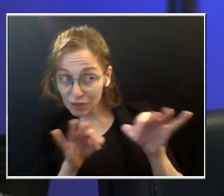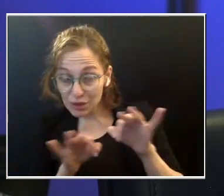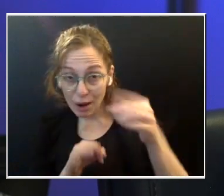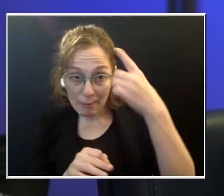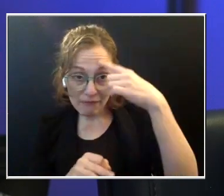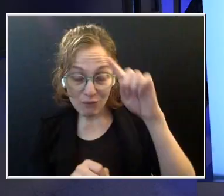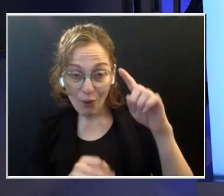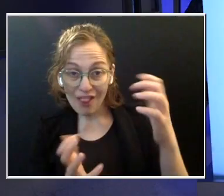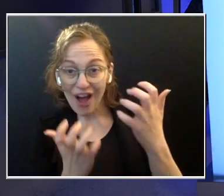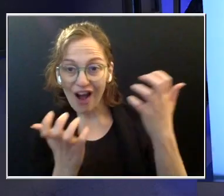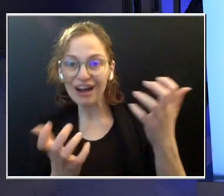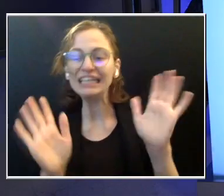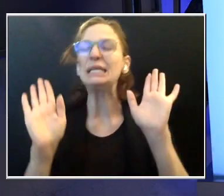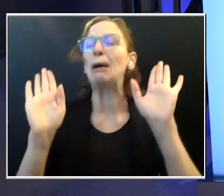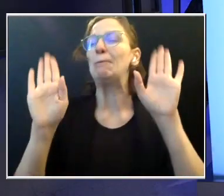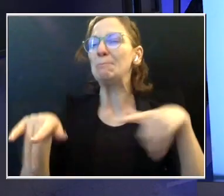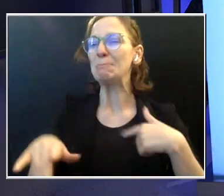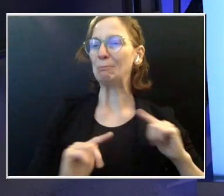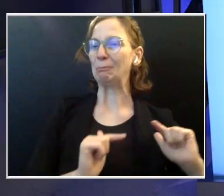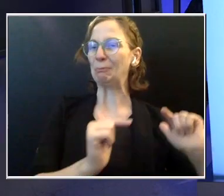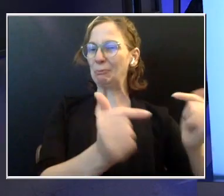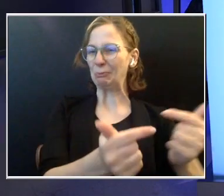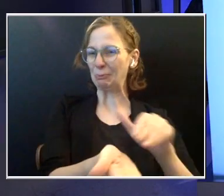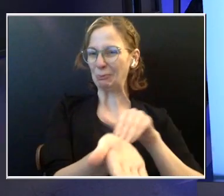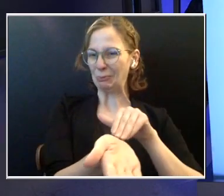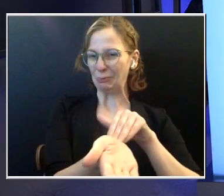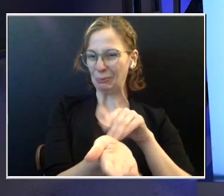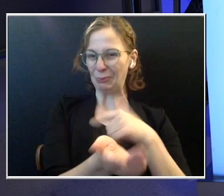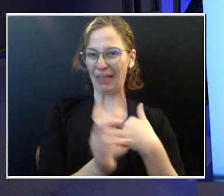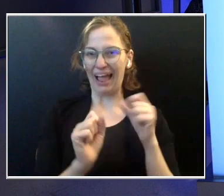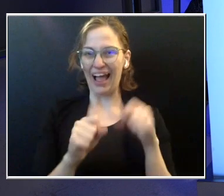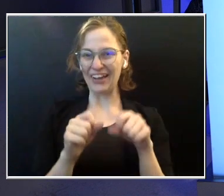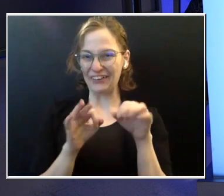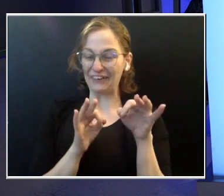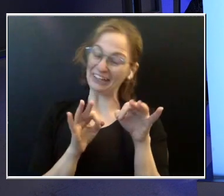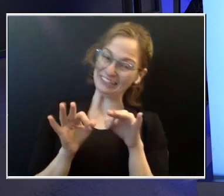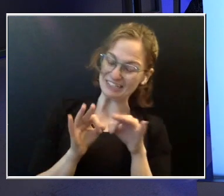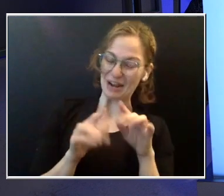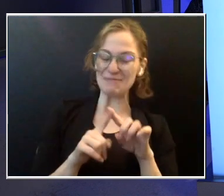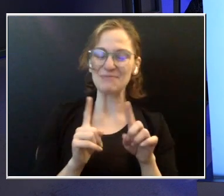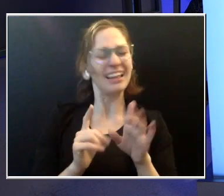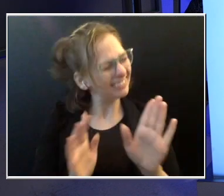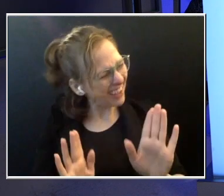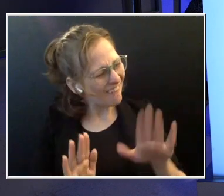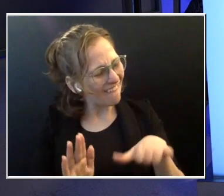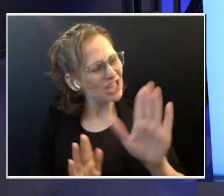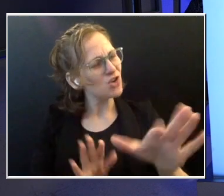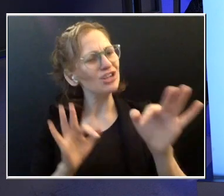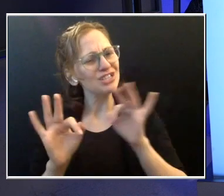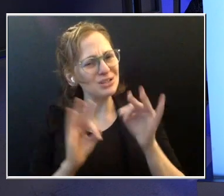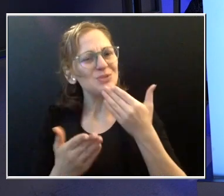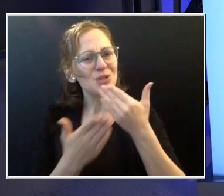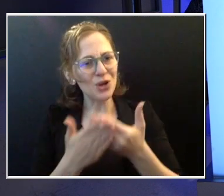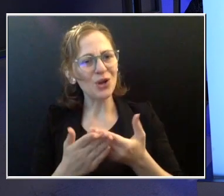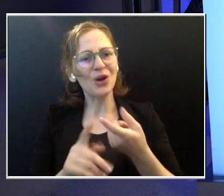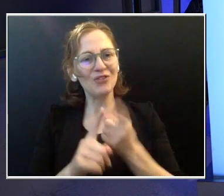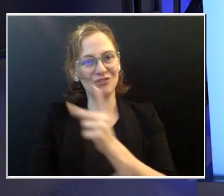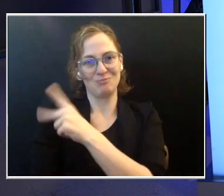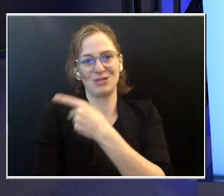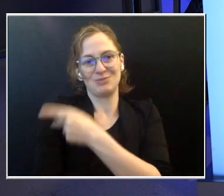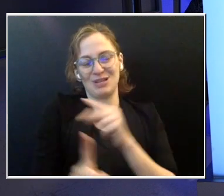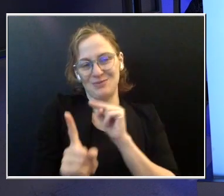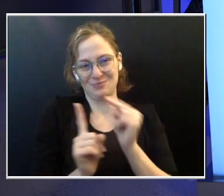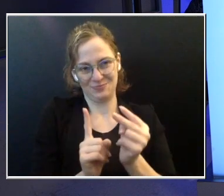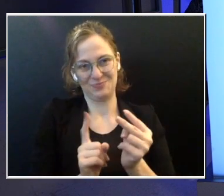but You do such a good job, though, of explaining it from a patient standpoint. What did it feel like, look like? well, What were you told about it?